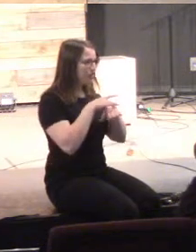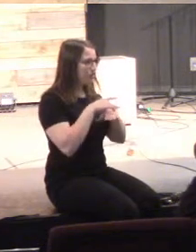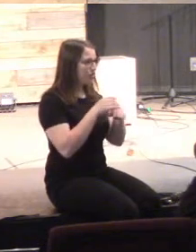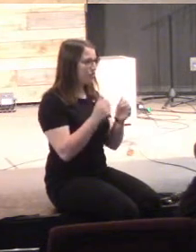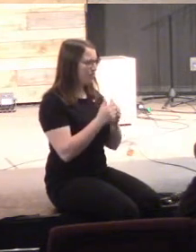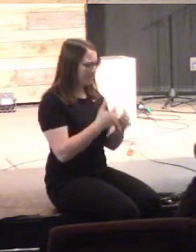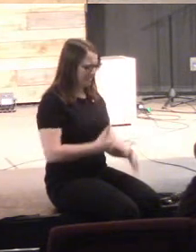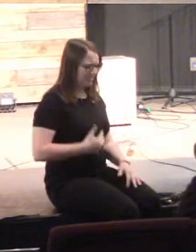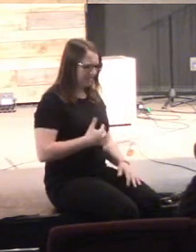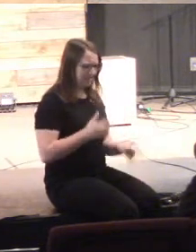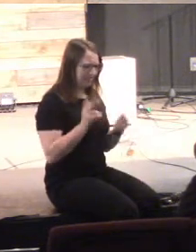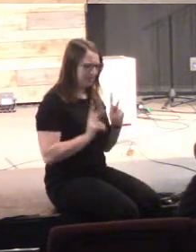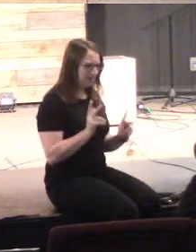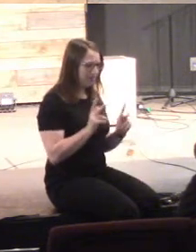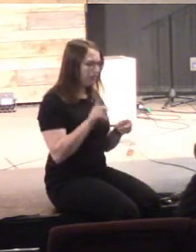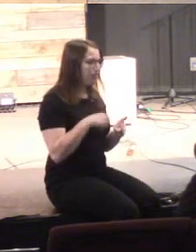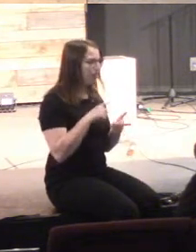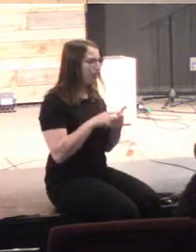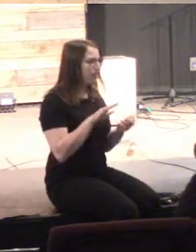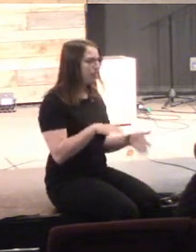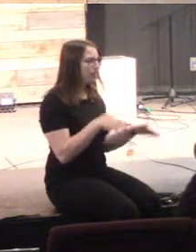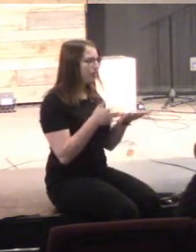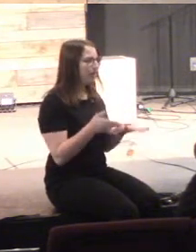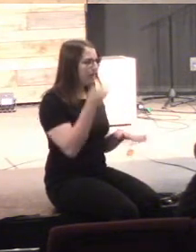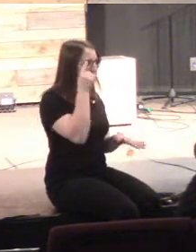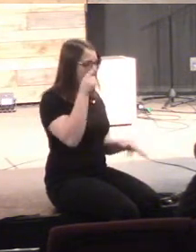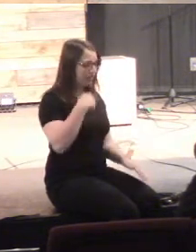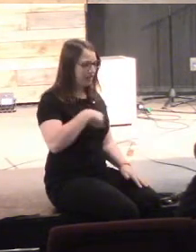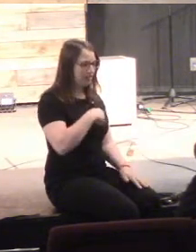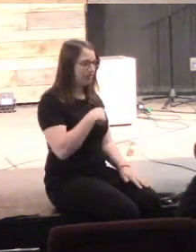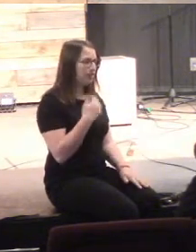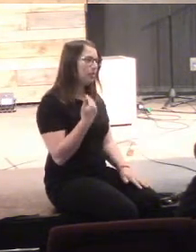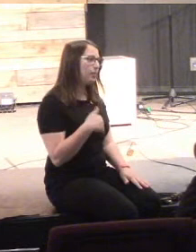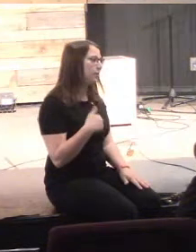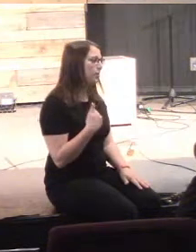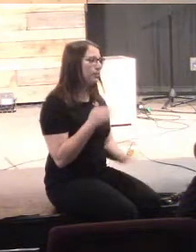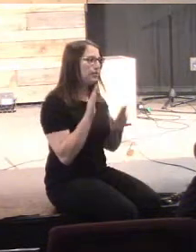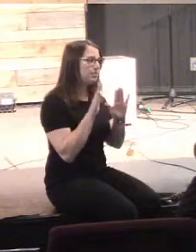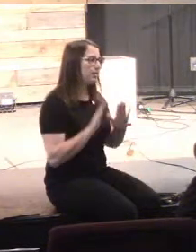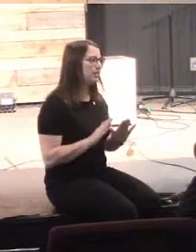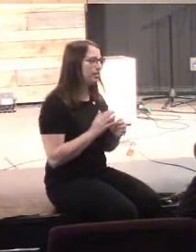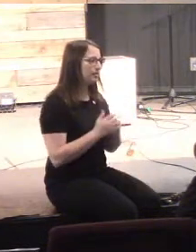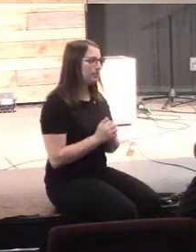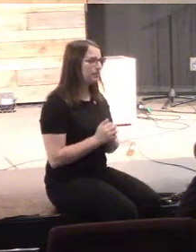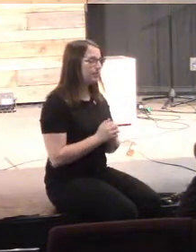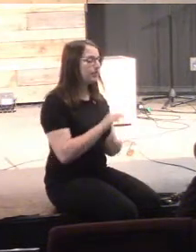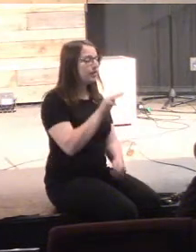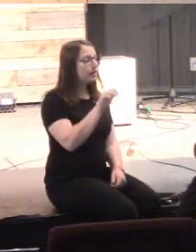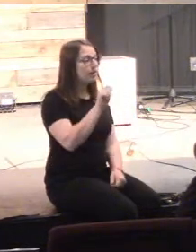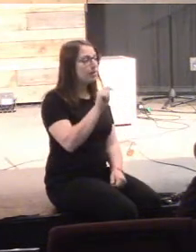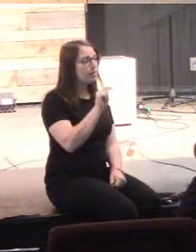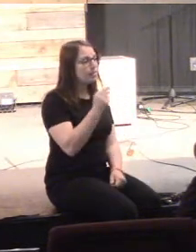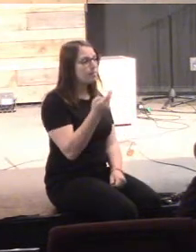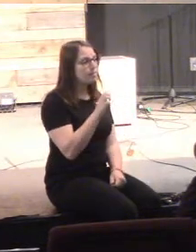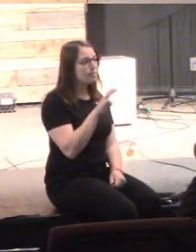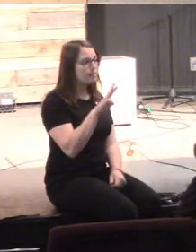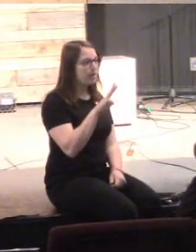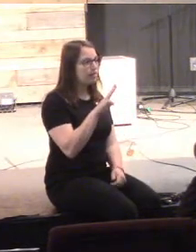and died for us, which is just amazing to me. All right, in Matthew 26, starting in verse